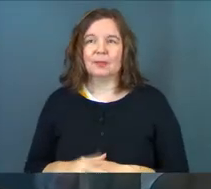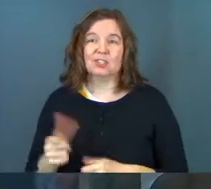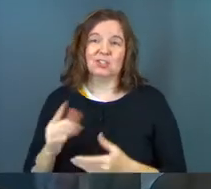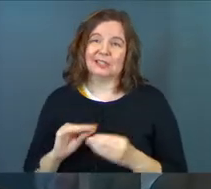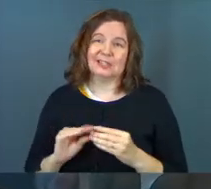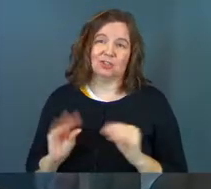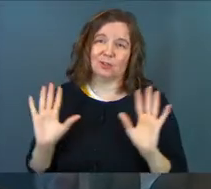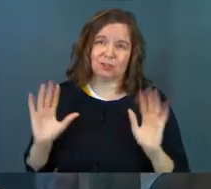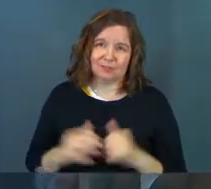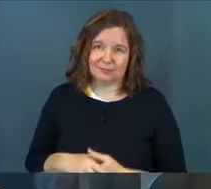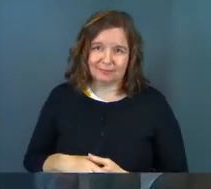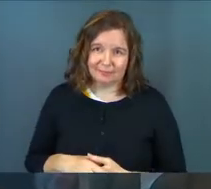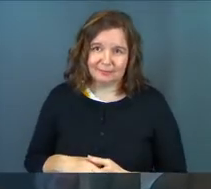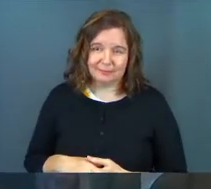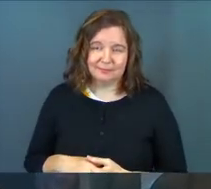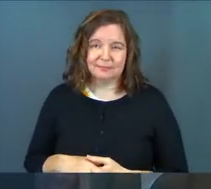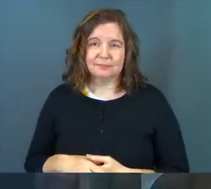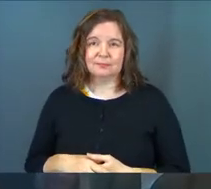it's just an illustration, right?